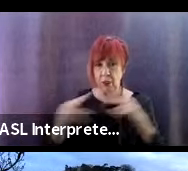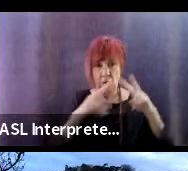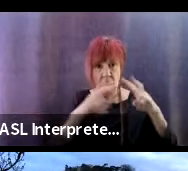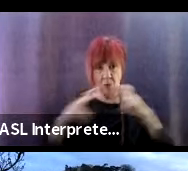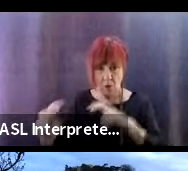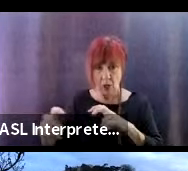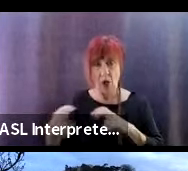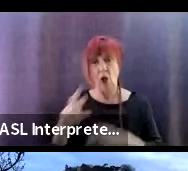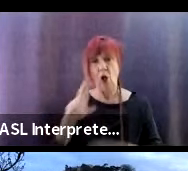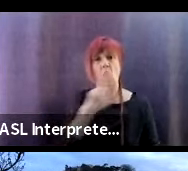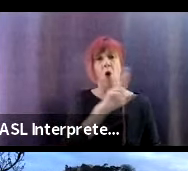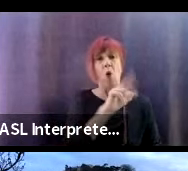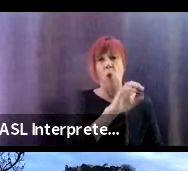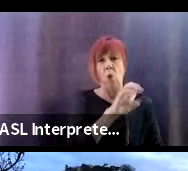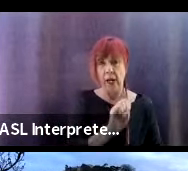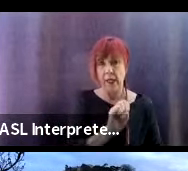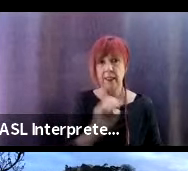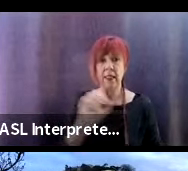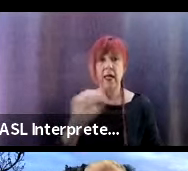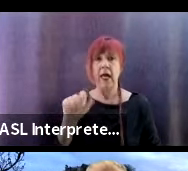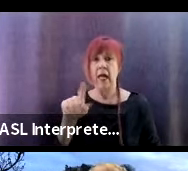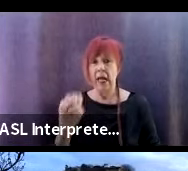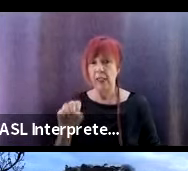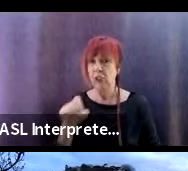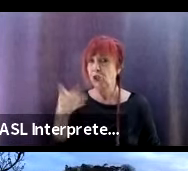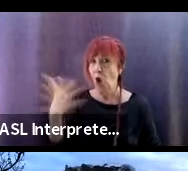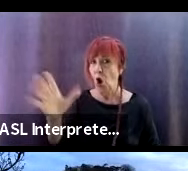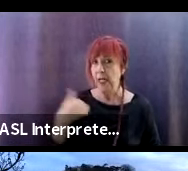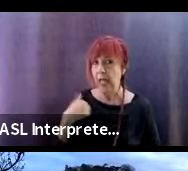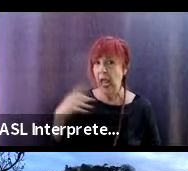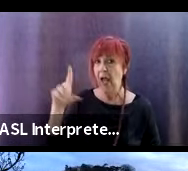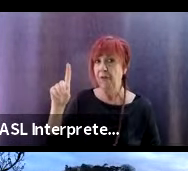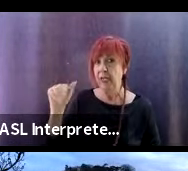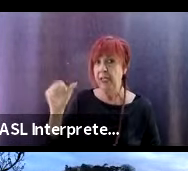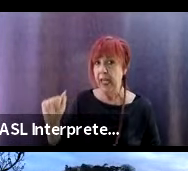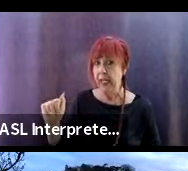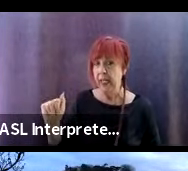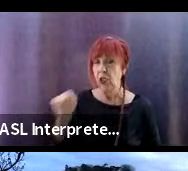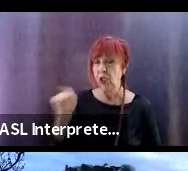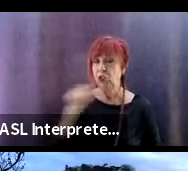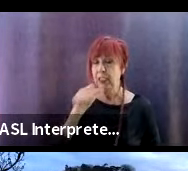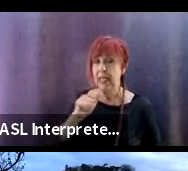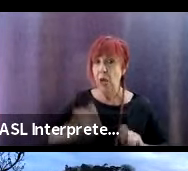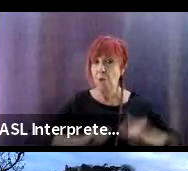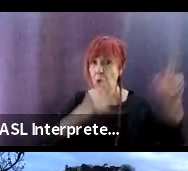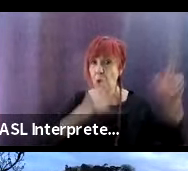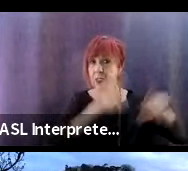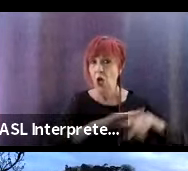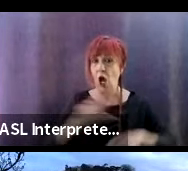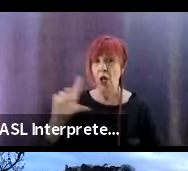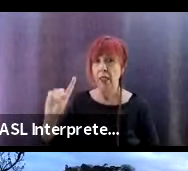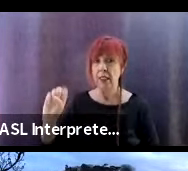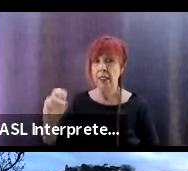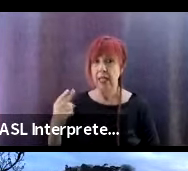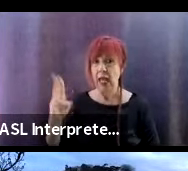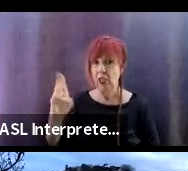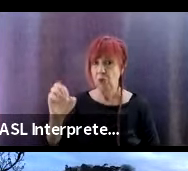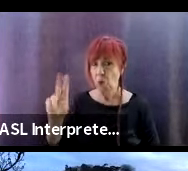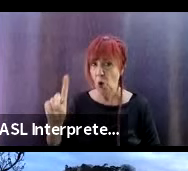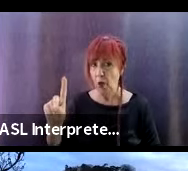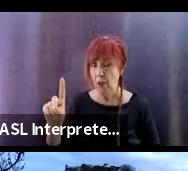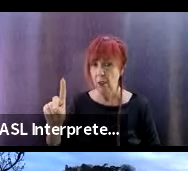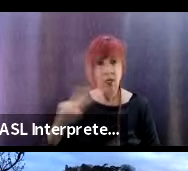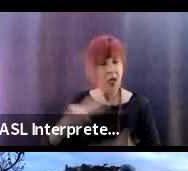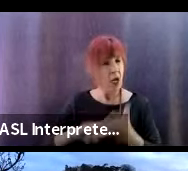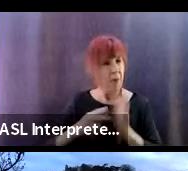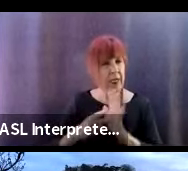intersection, that you already have that data. It's just not being released on the dashboard. Is it that we need to get the network providers